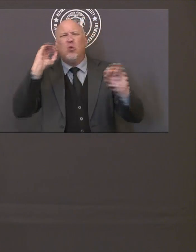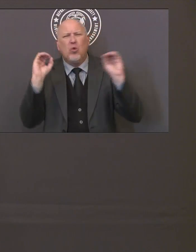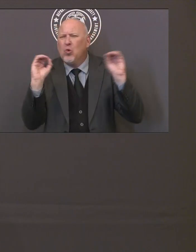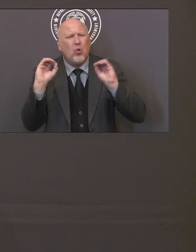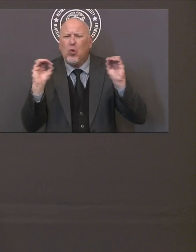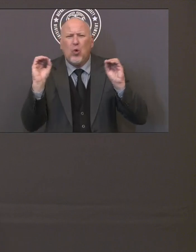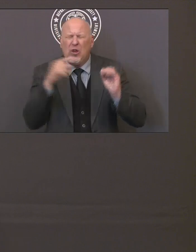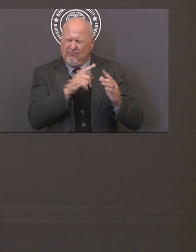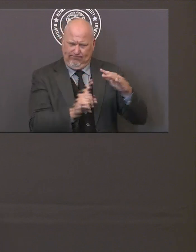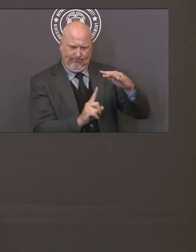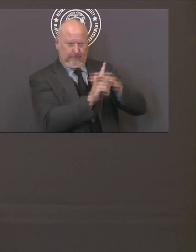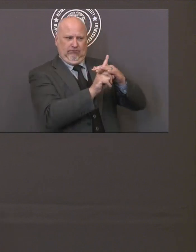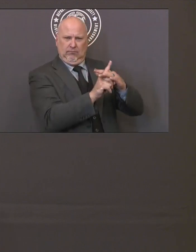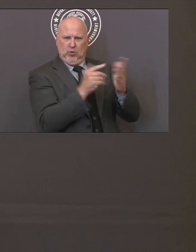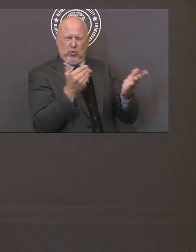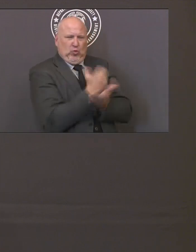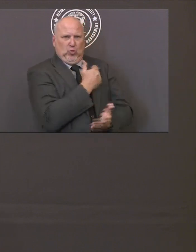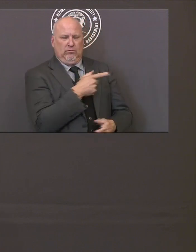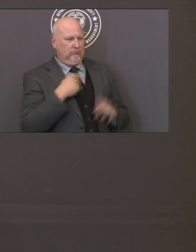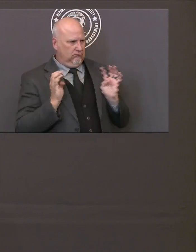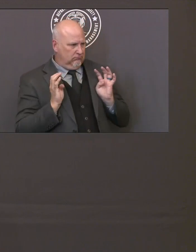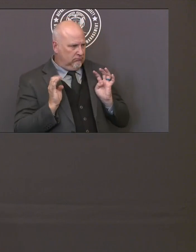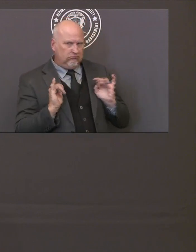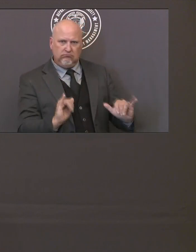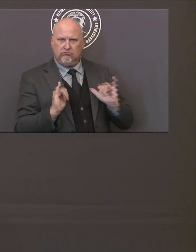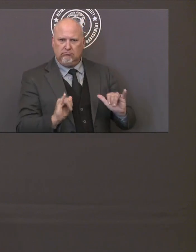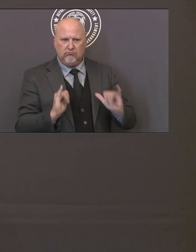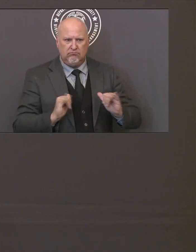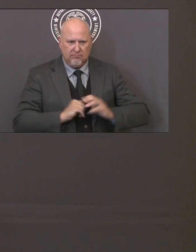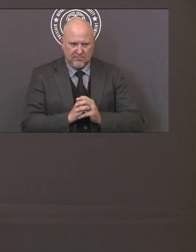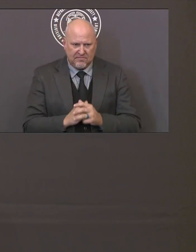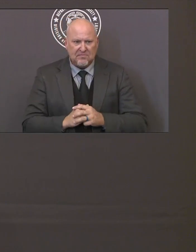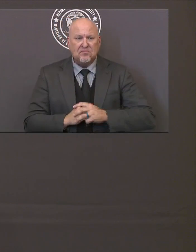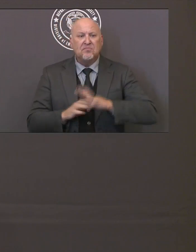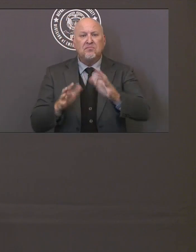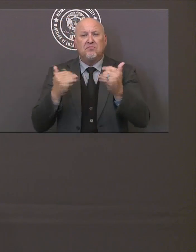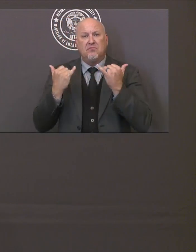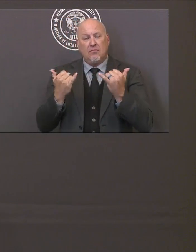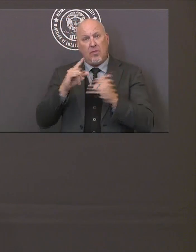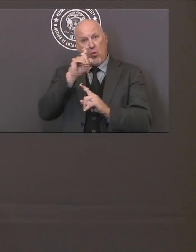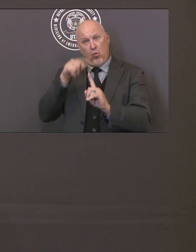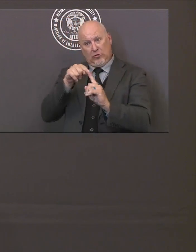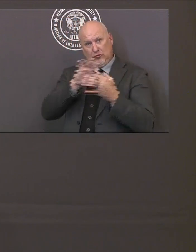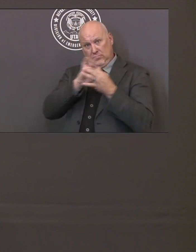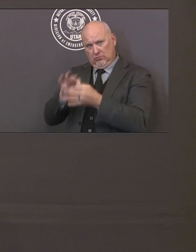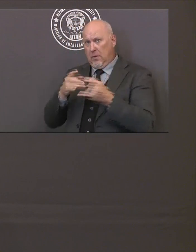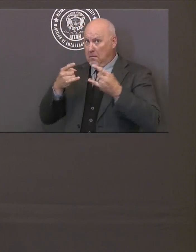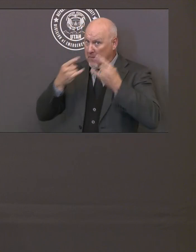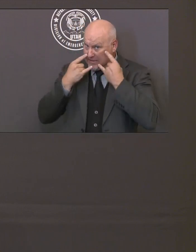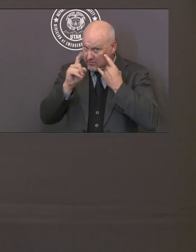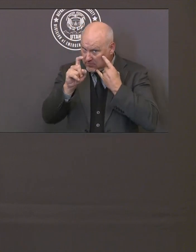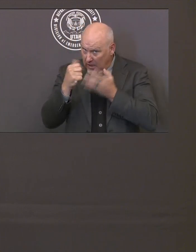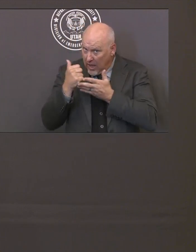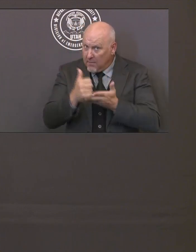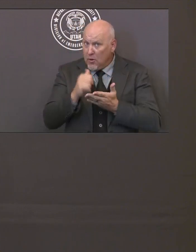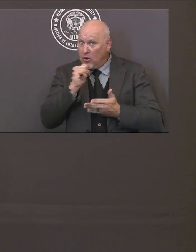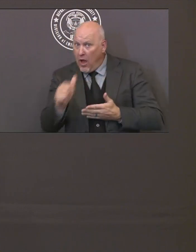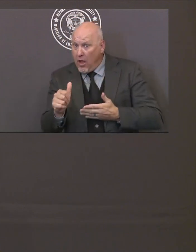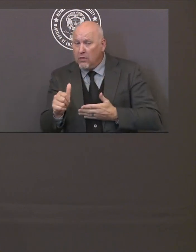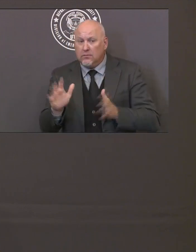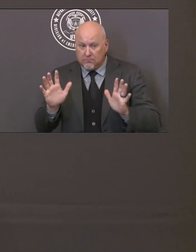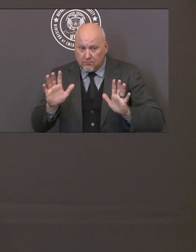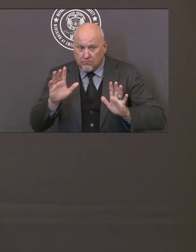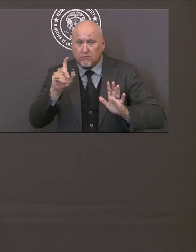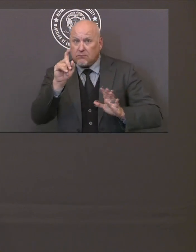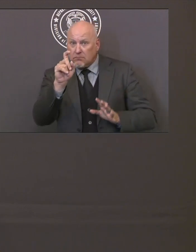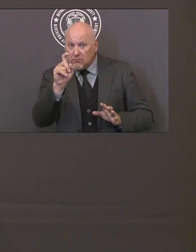COVID-19? It is now abundantly clear that masks are an essential tool at slowing the spread of COVID-19.